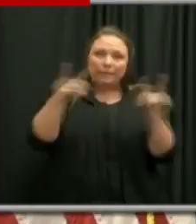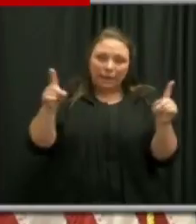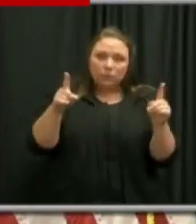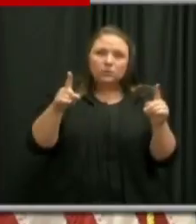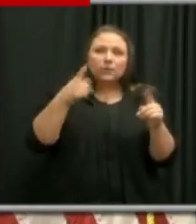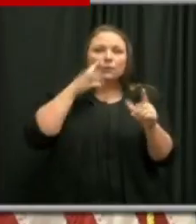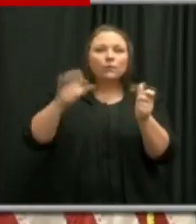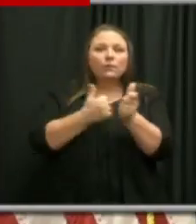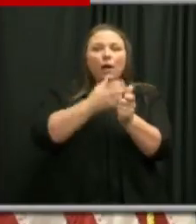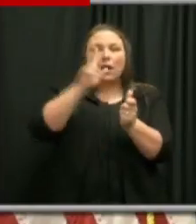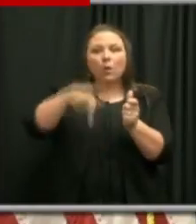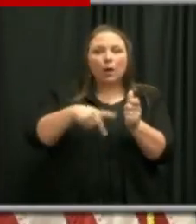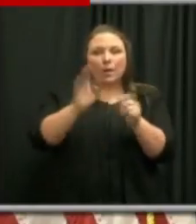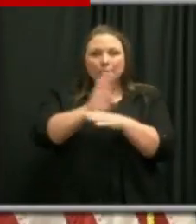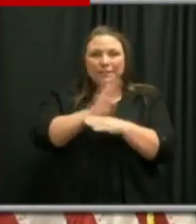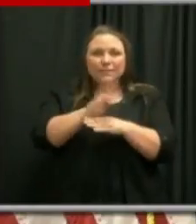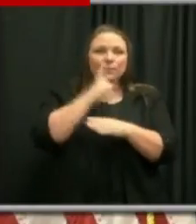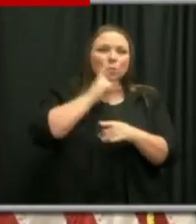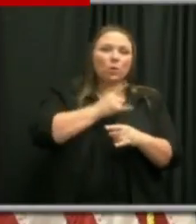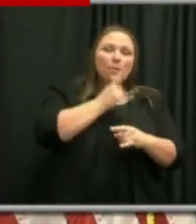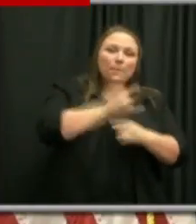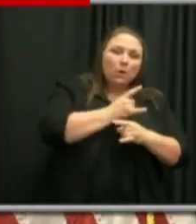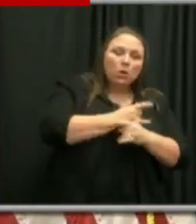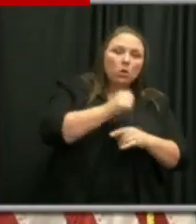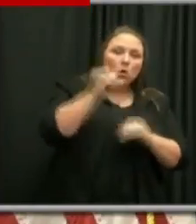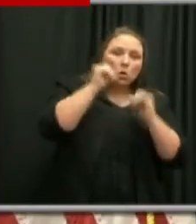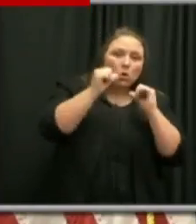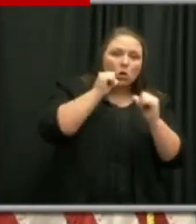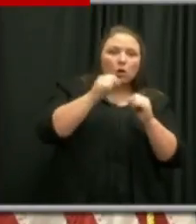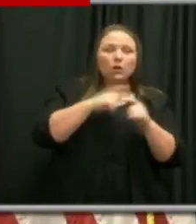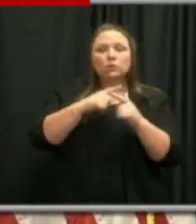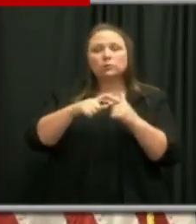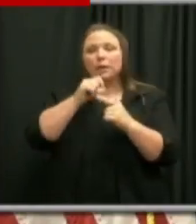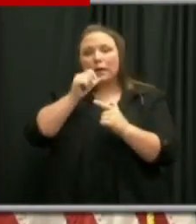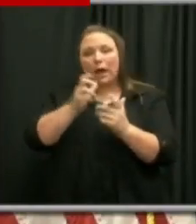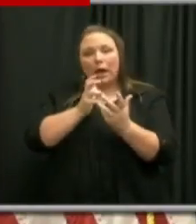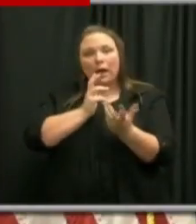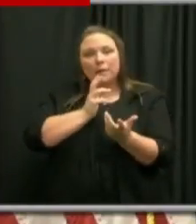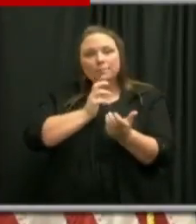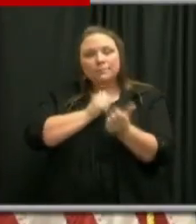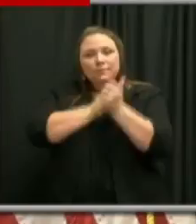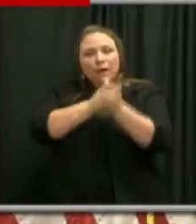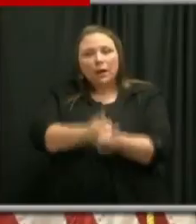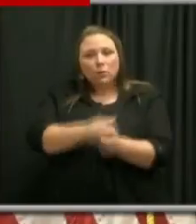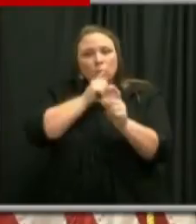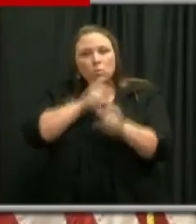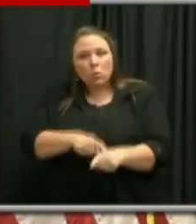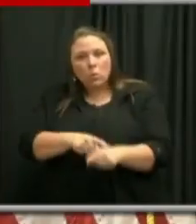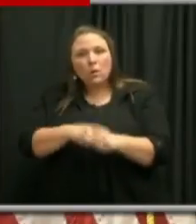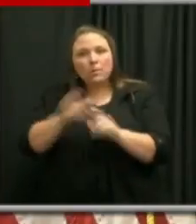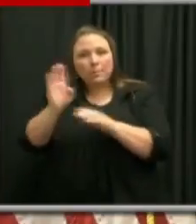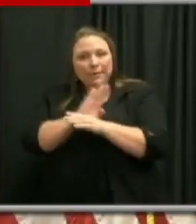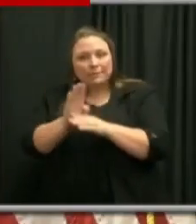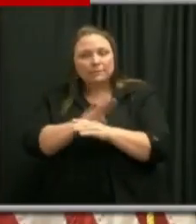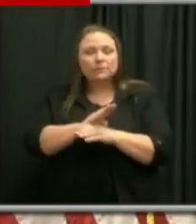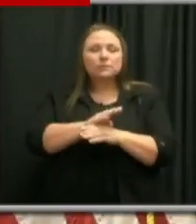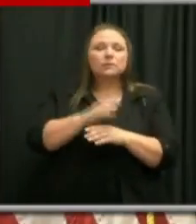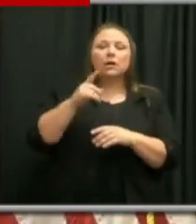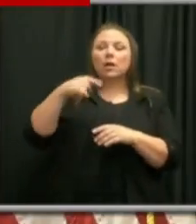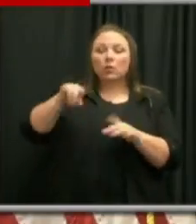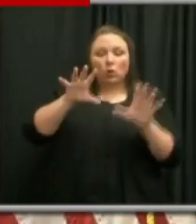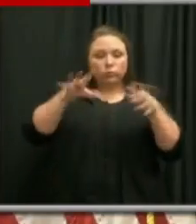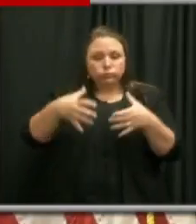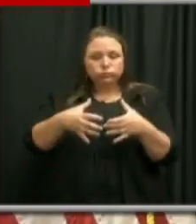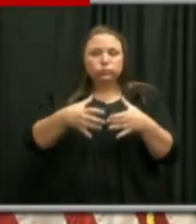non-essential businesses that seem not to be following the order. These teams of inspectors